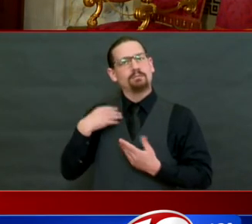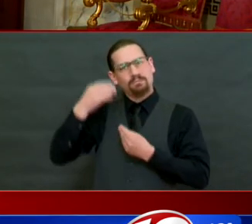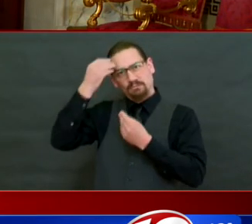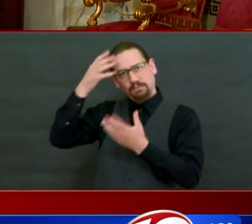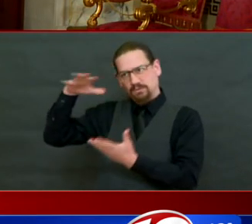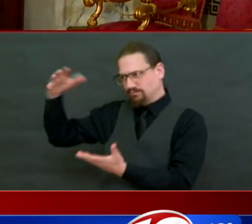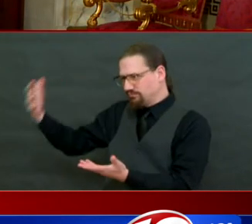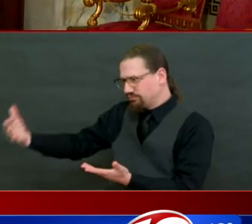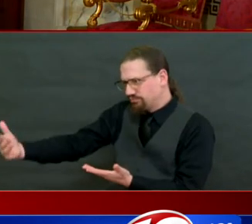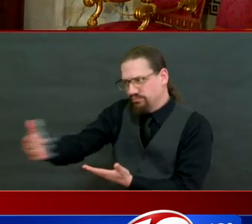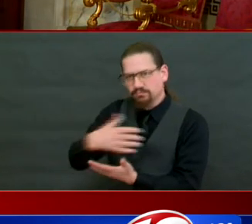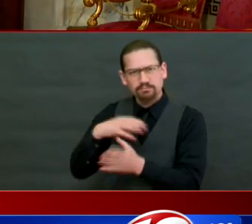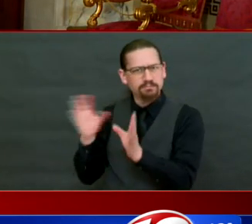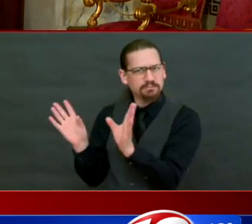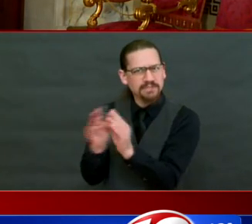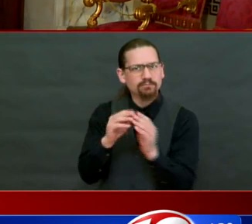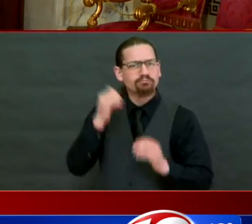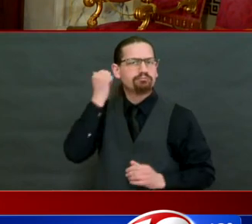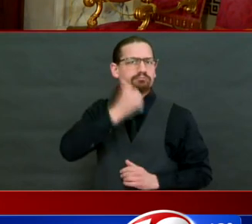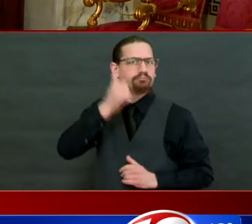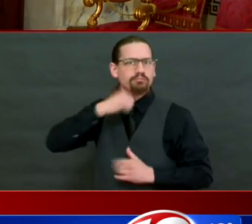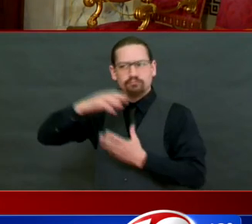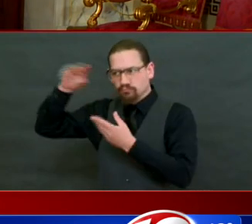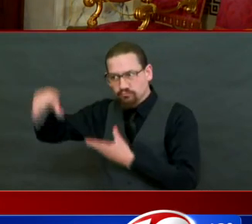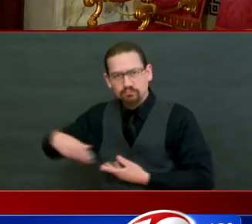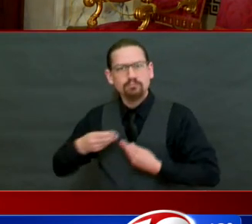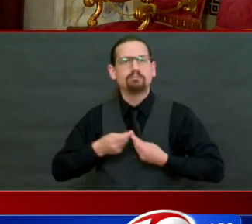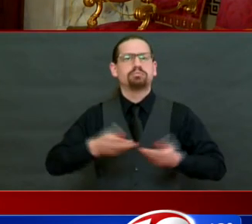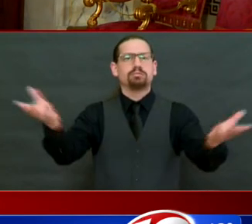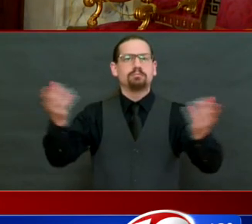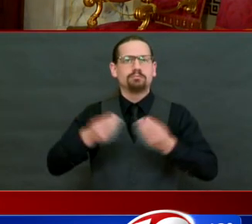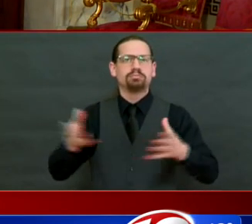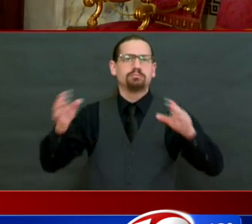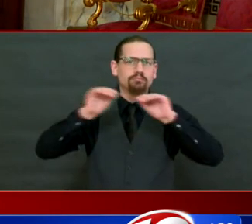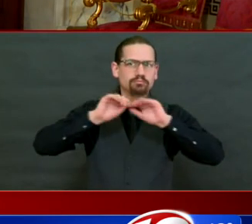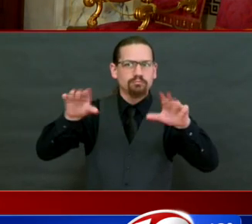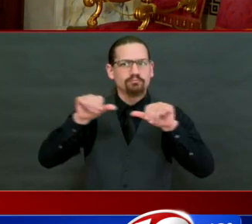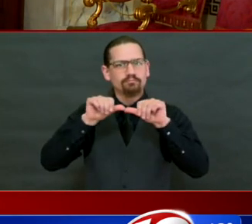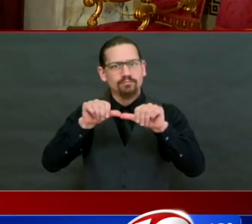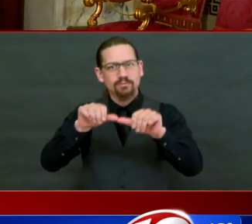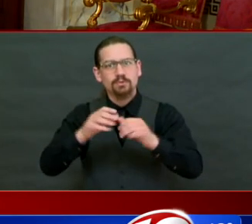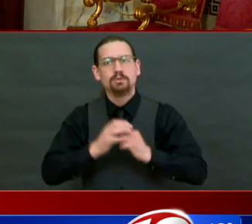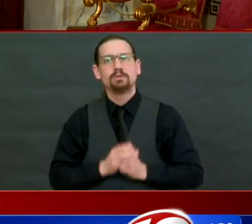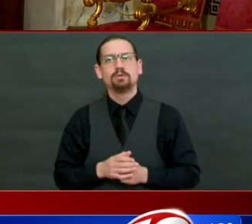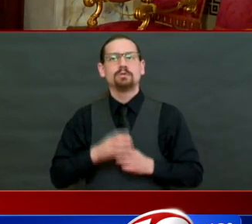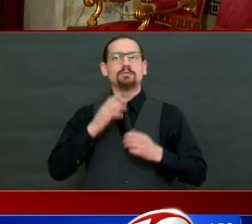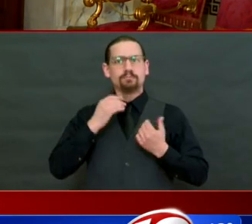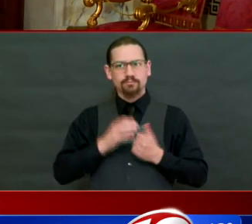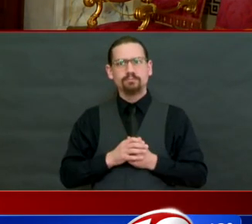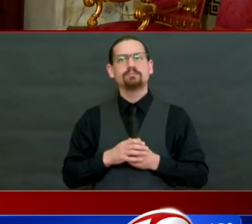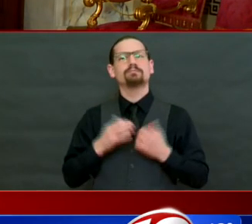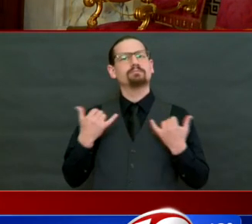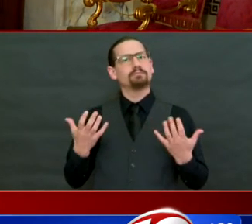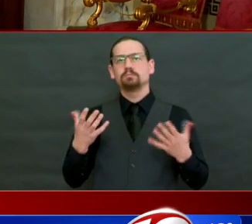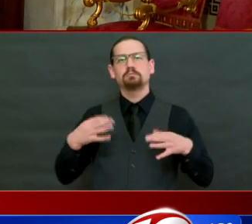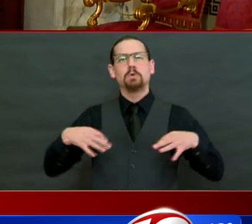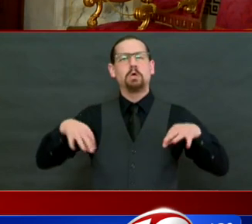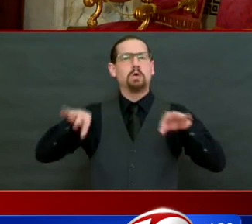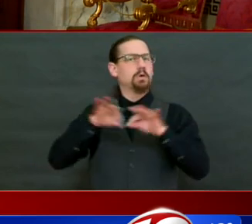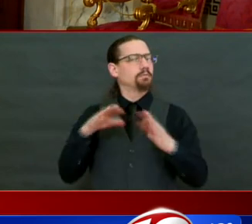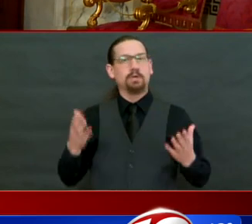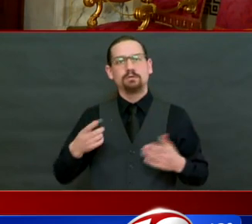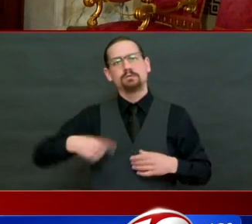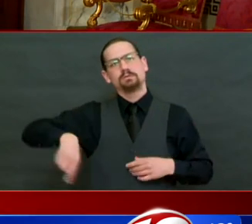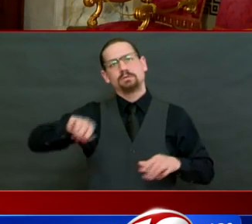informed as this crisis drags on. Education is key. Education is key to keeping yourselves calm and